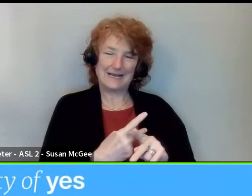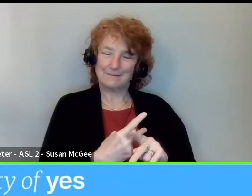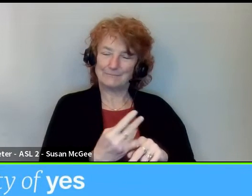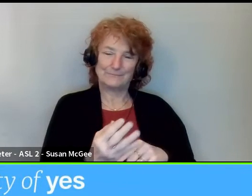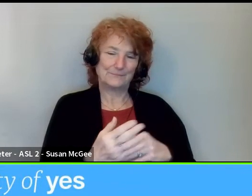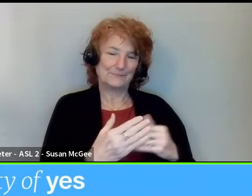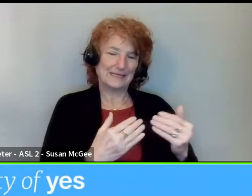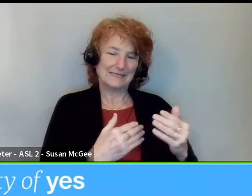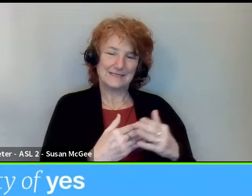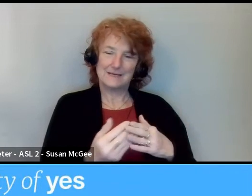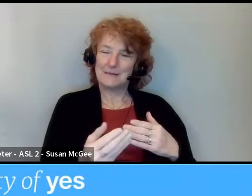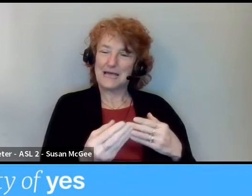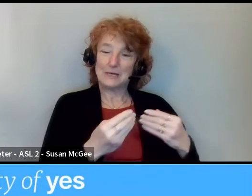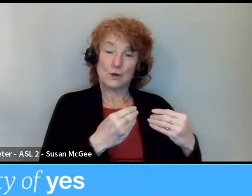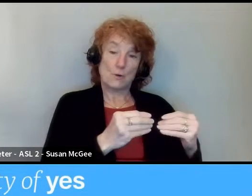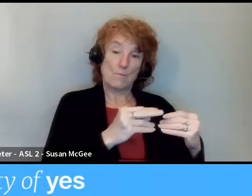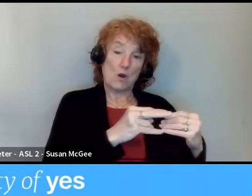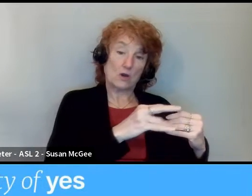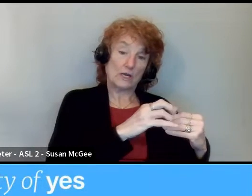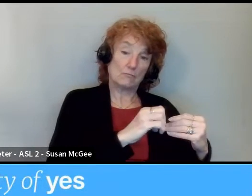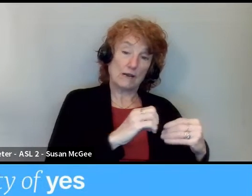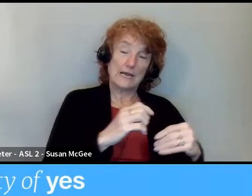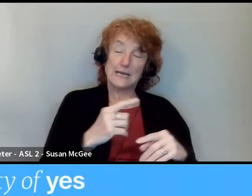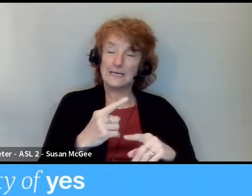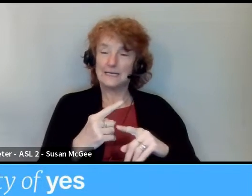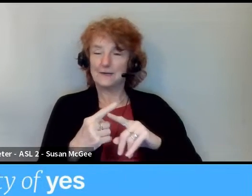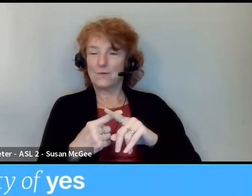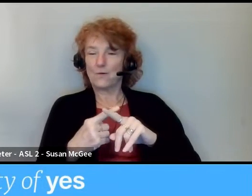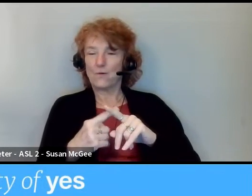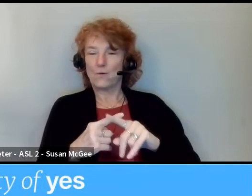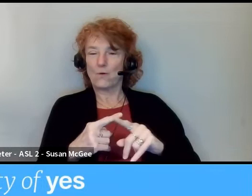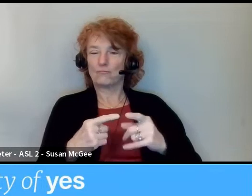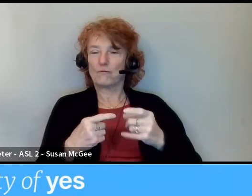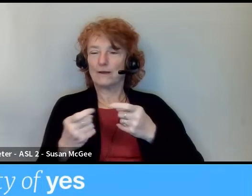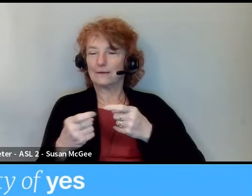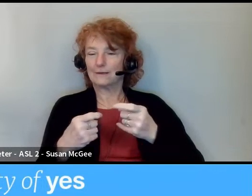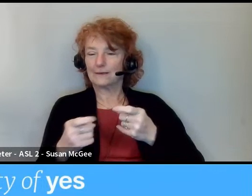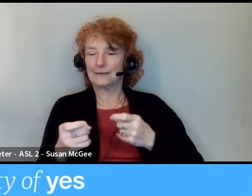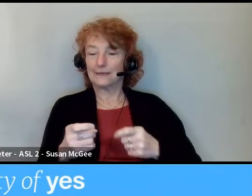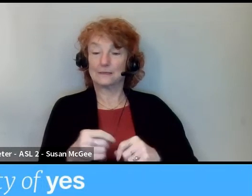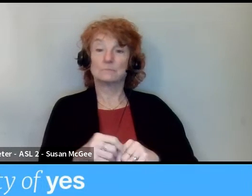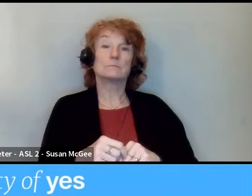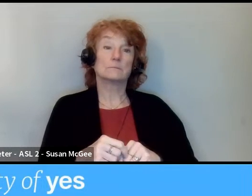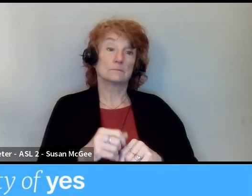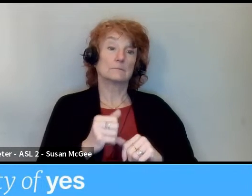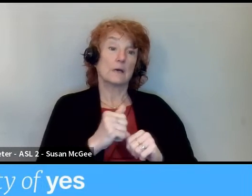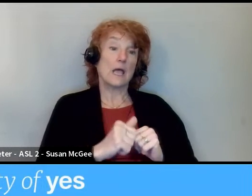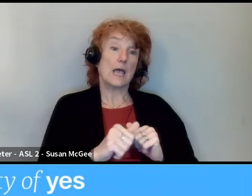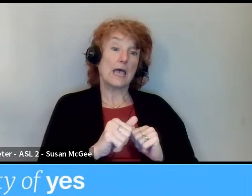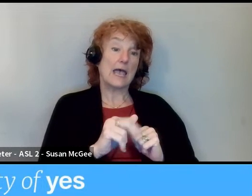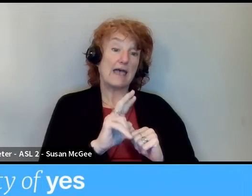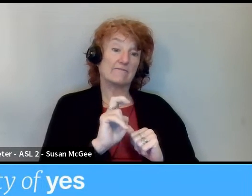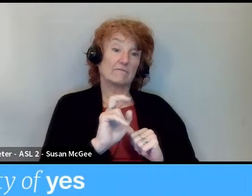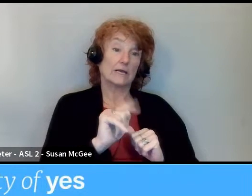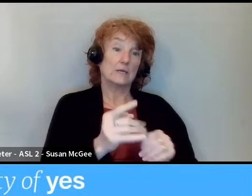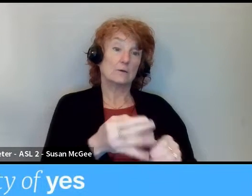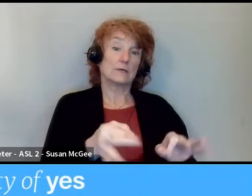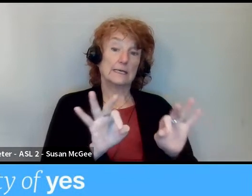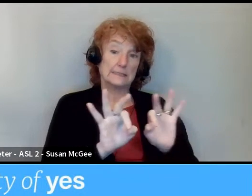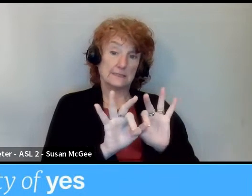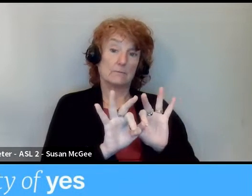or rent regulated. Yeah, and every unit is important. Like getting every unit occupied is totally